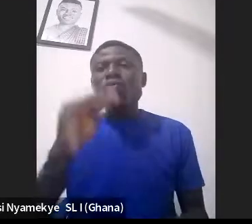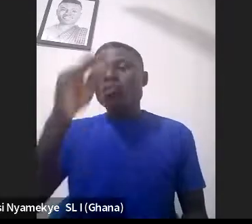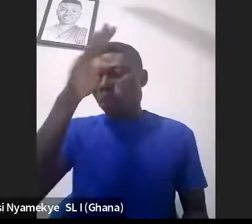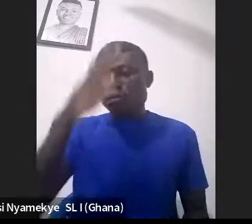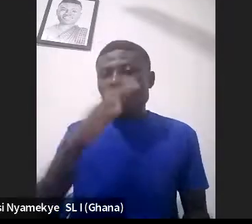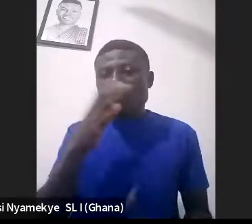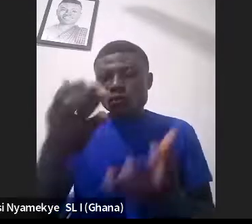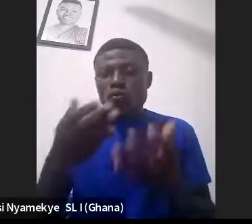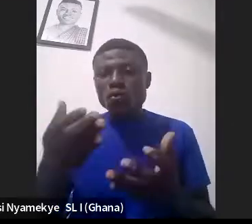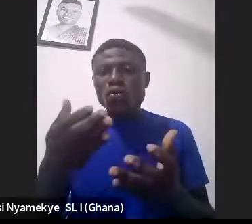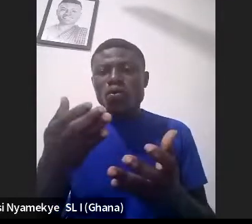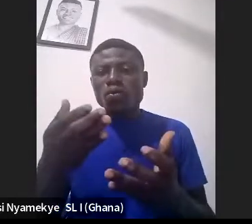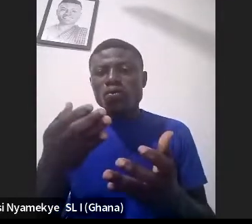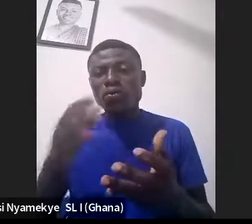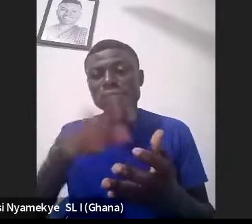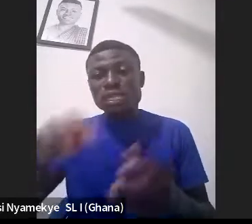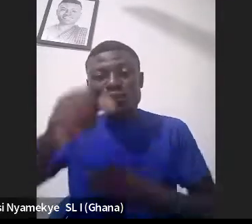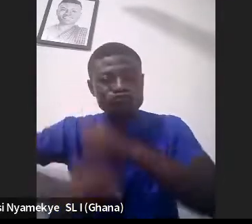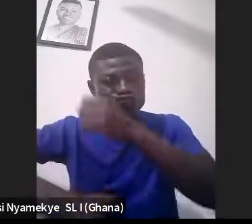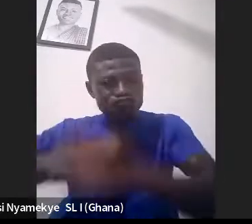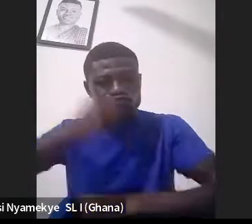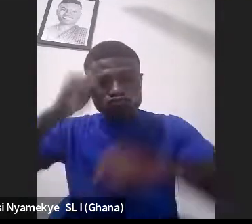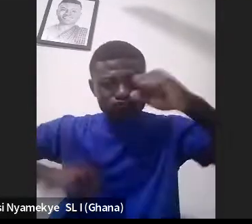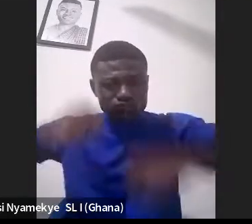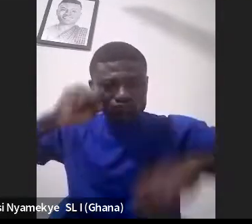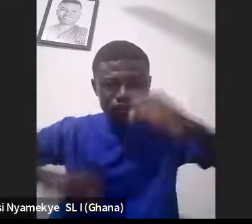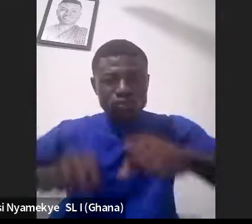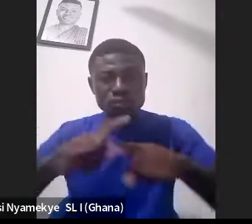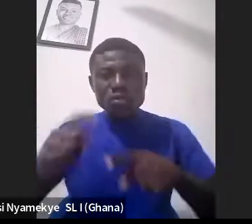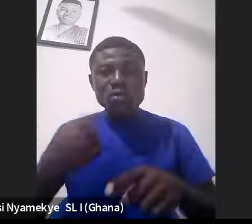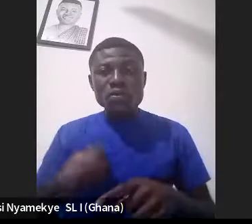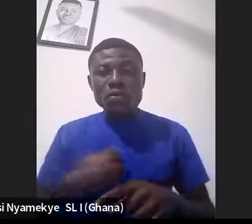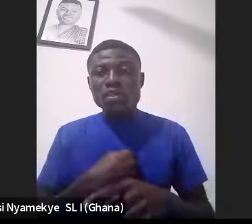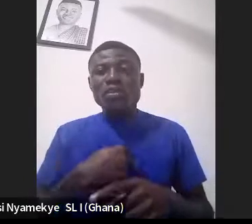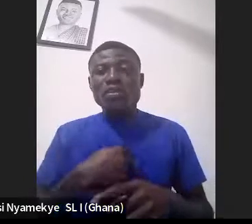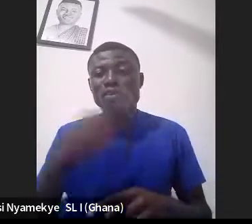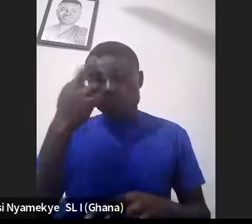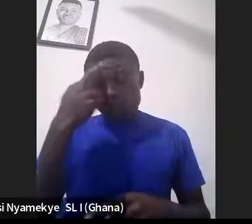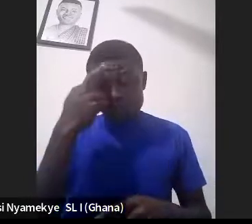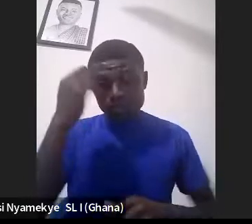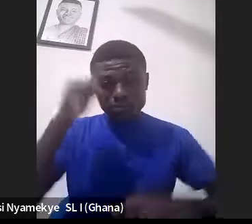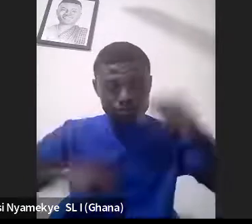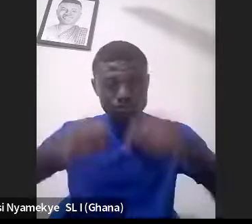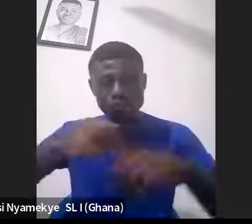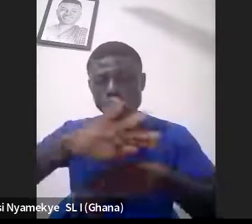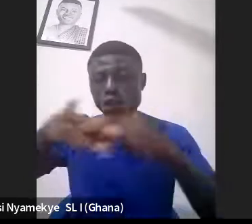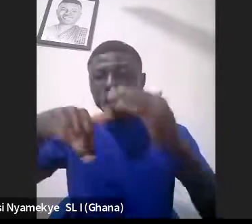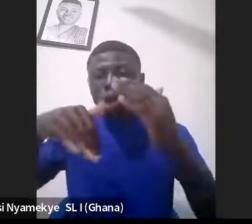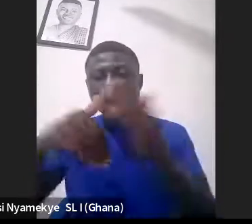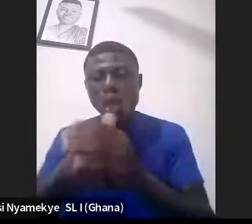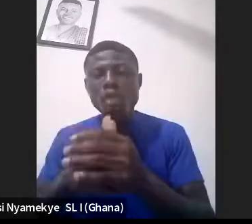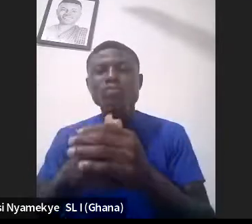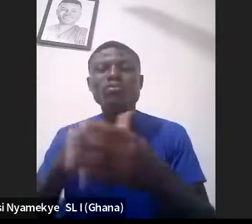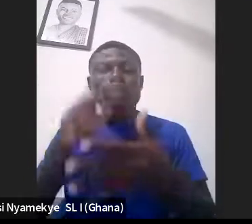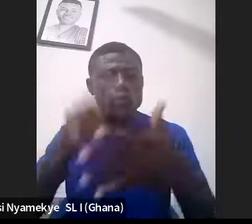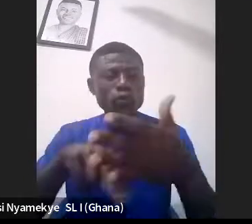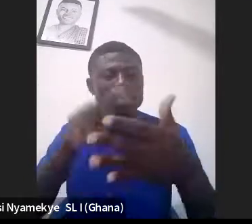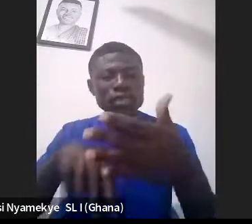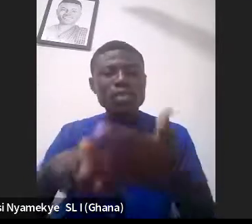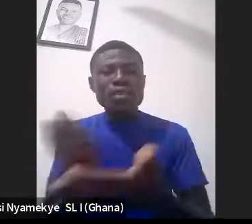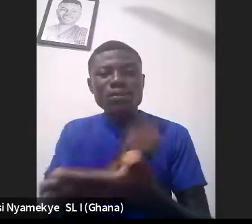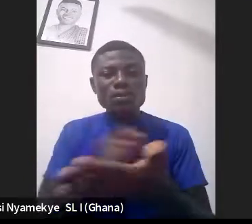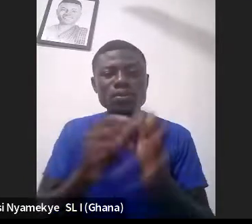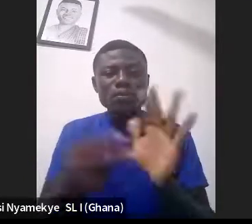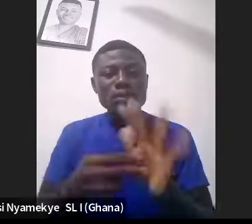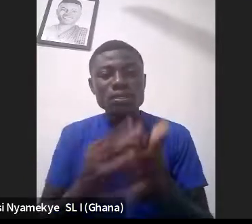to struggle. And, Sure. and if you're struggling all day long for reading and writing, it does something